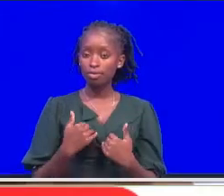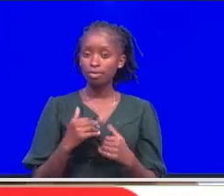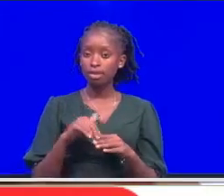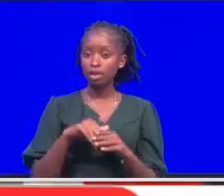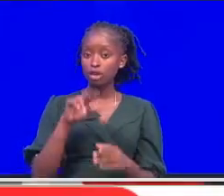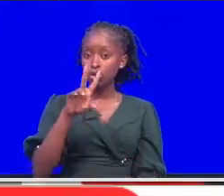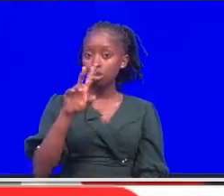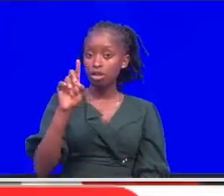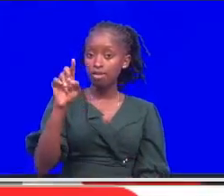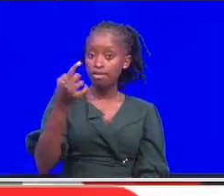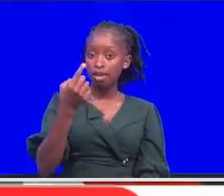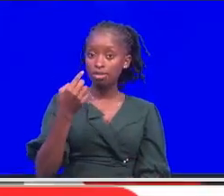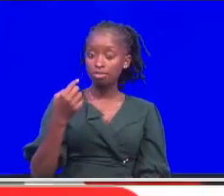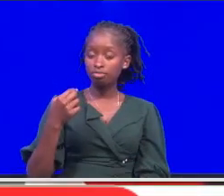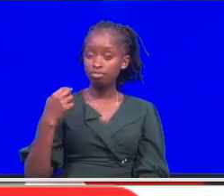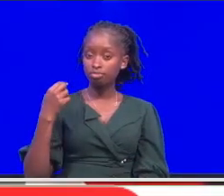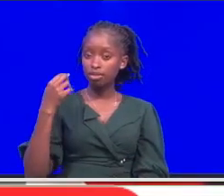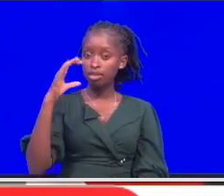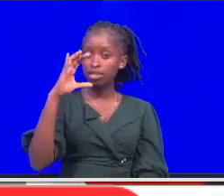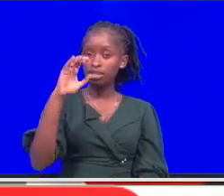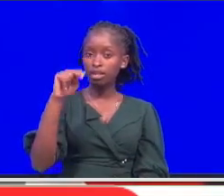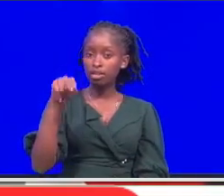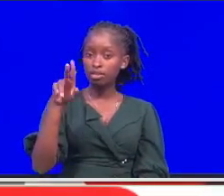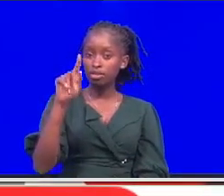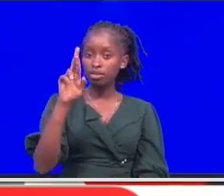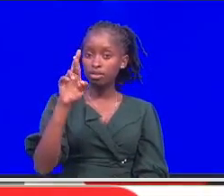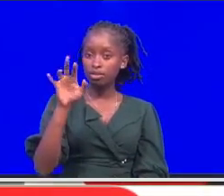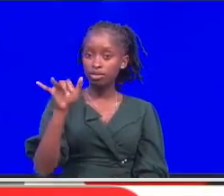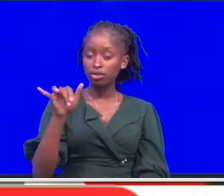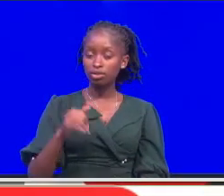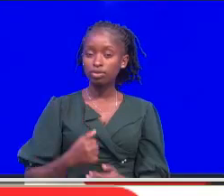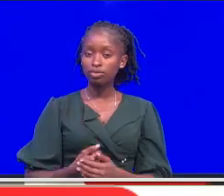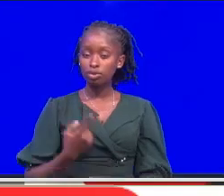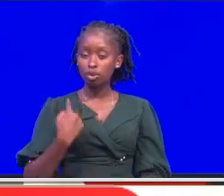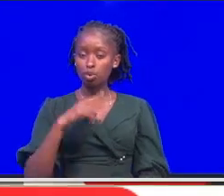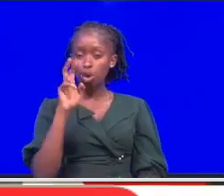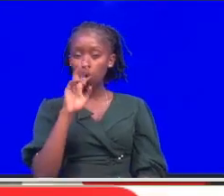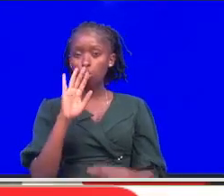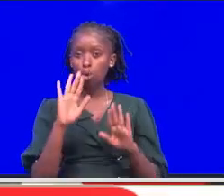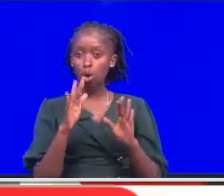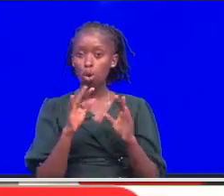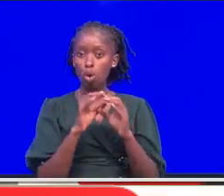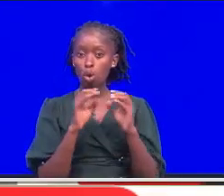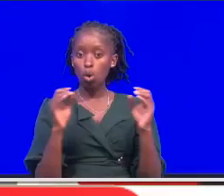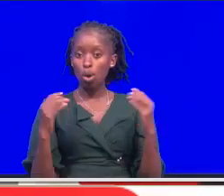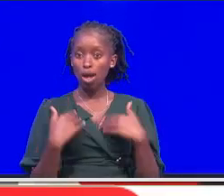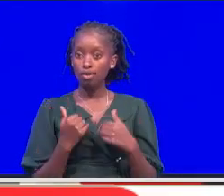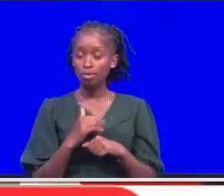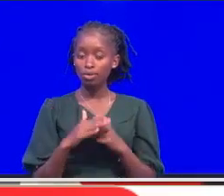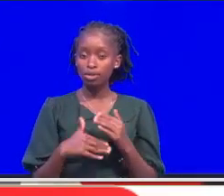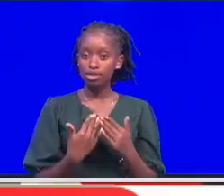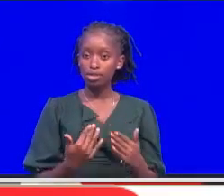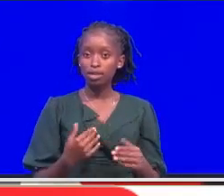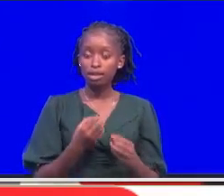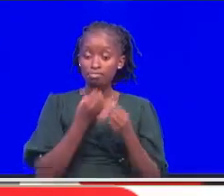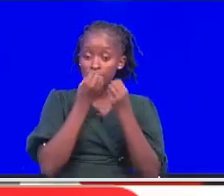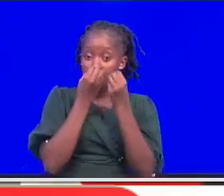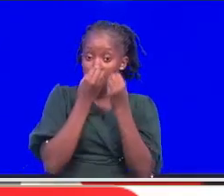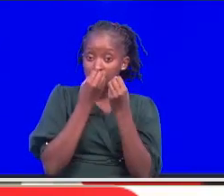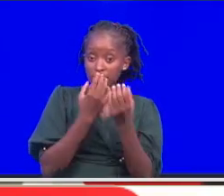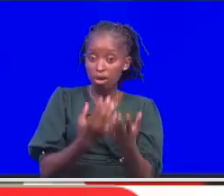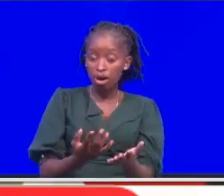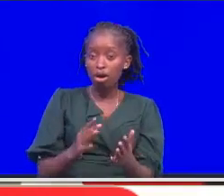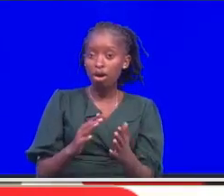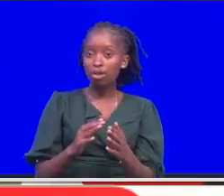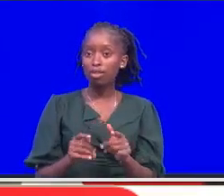21st century. We reflect about how the airwaves have been opened, how now we have more access to information, and how we have